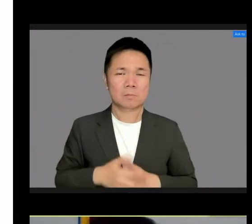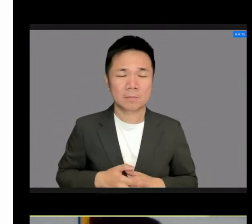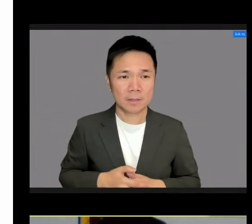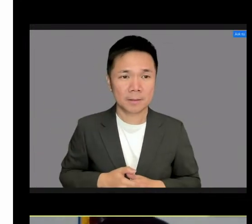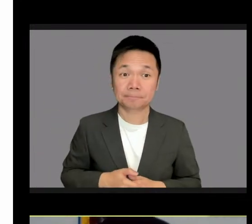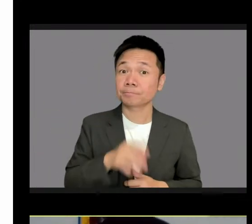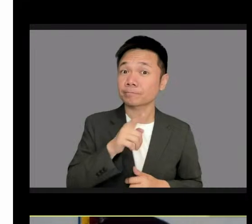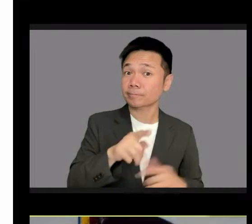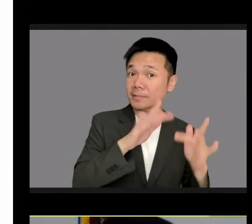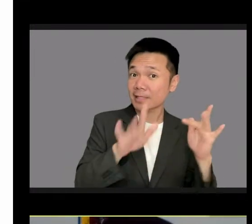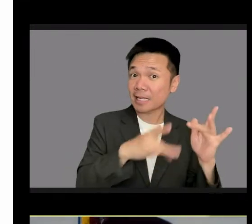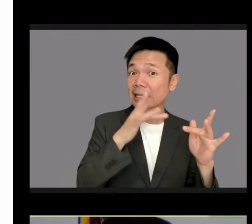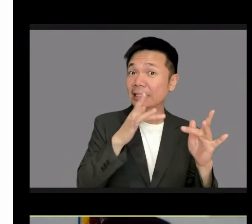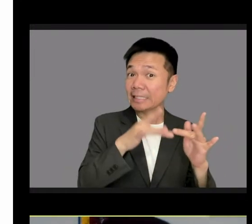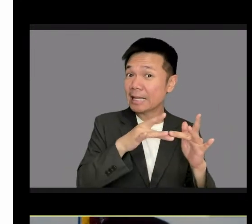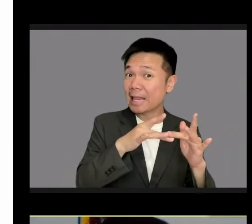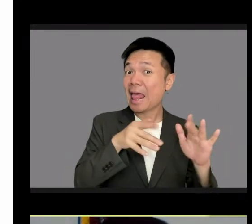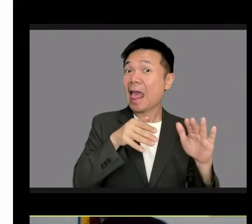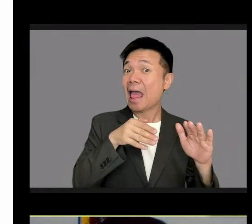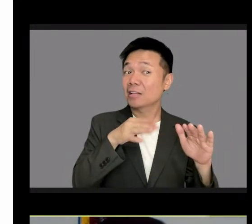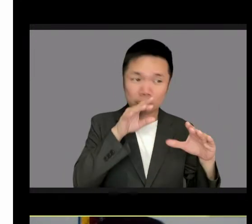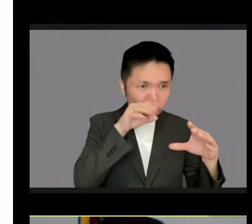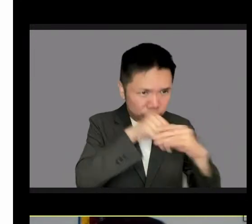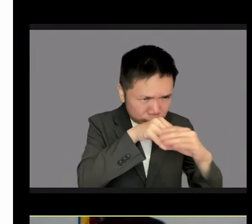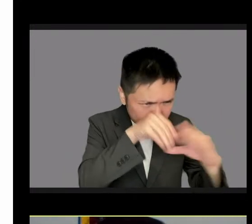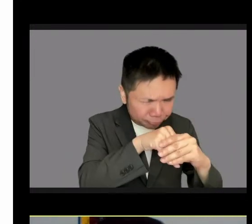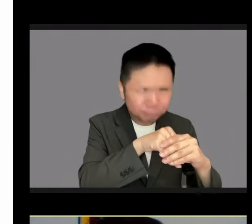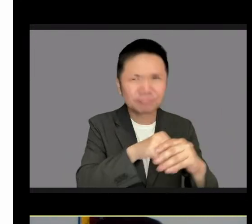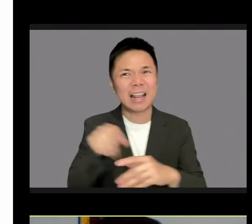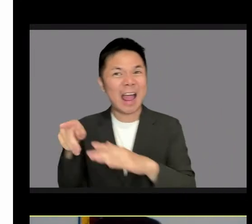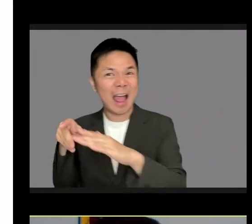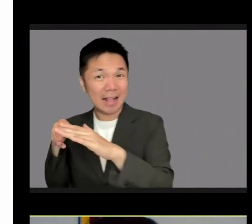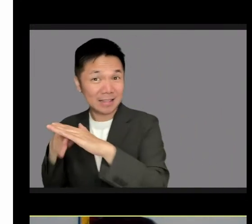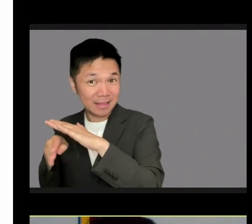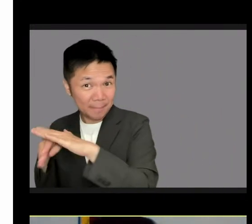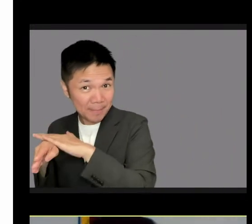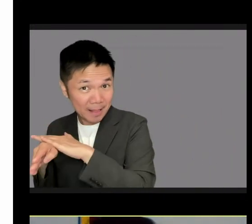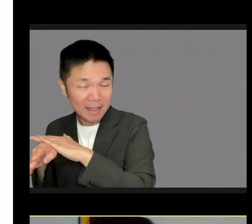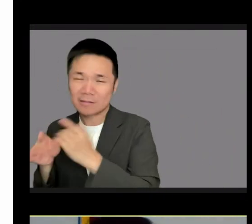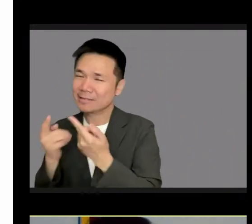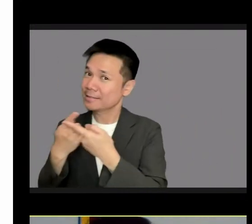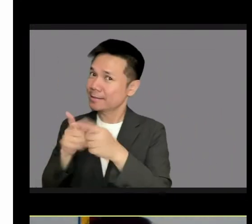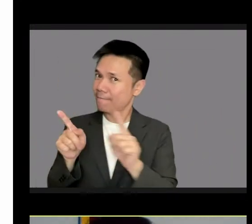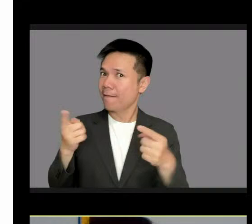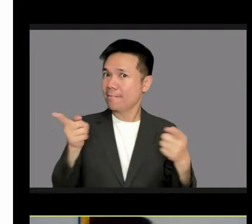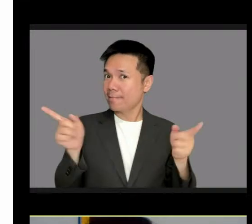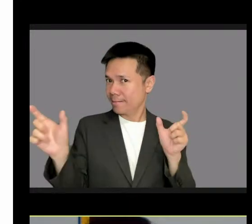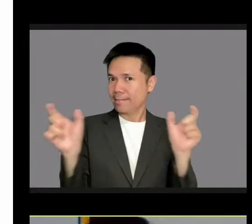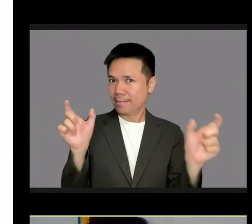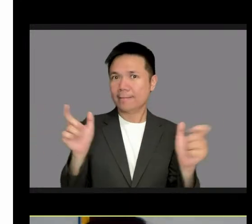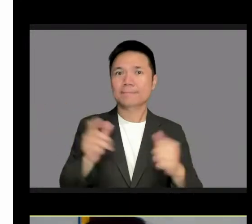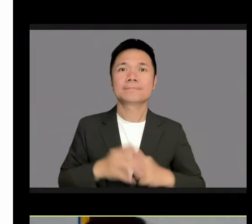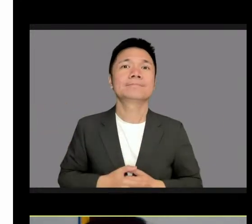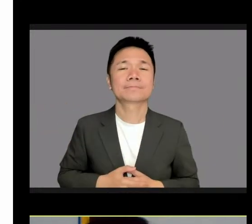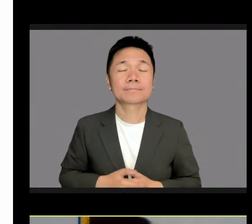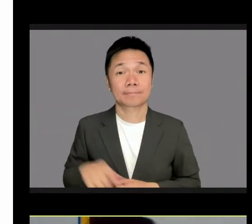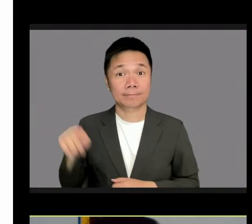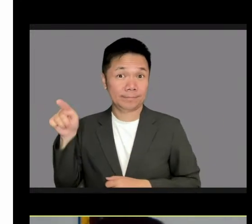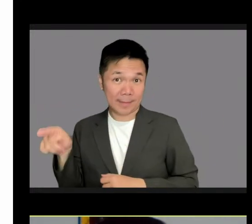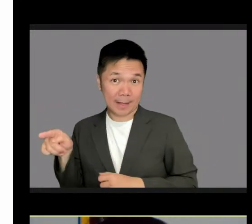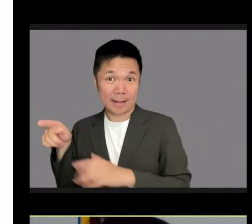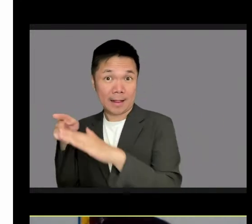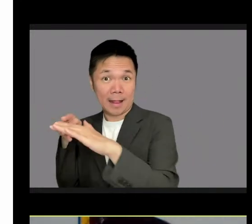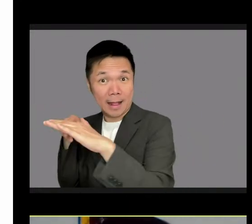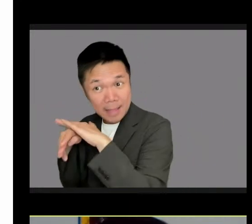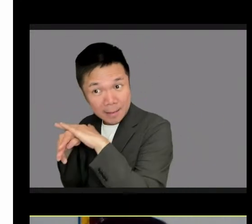is different. Accessibility is something which is quite different and is more related to